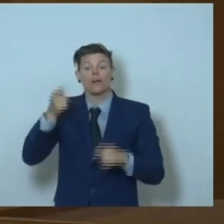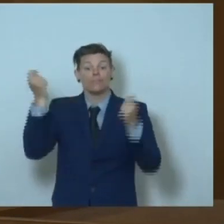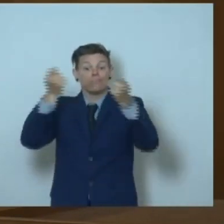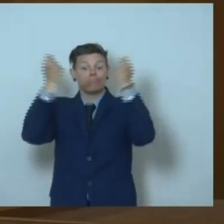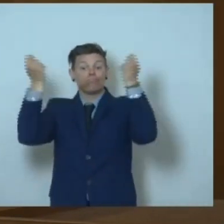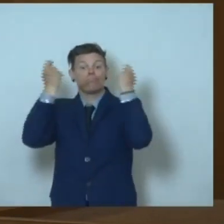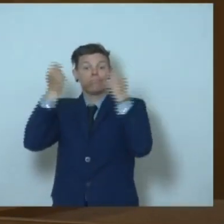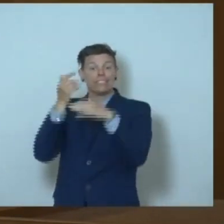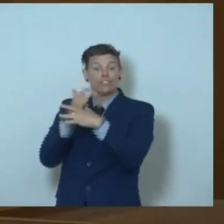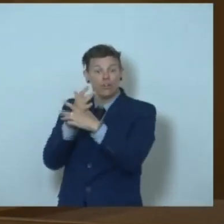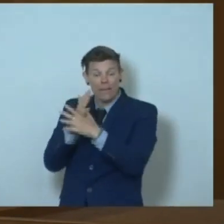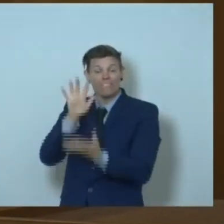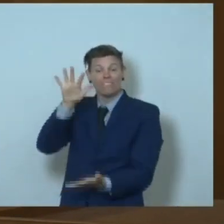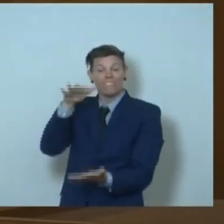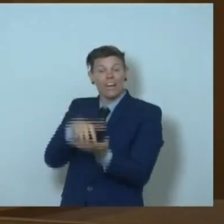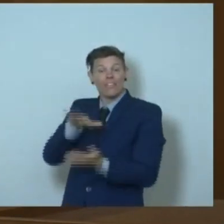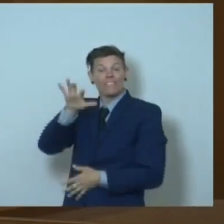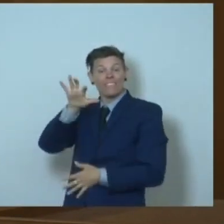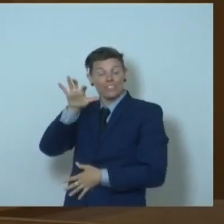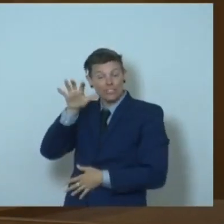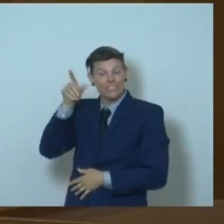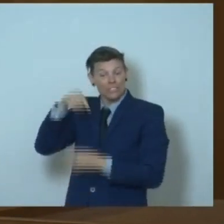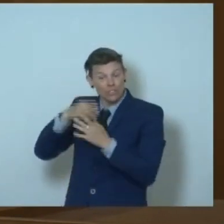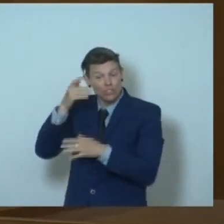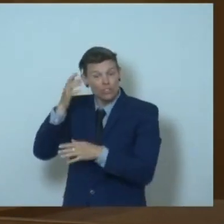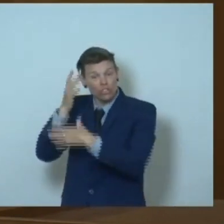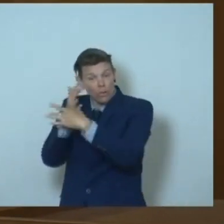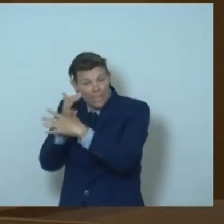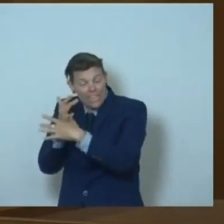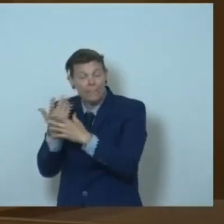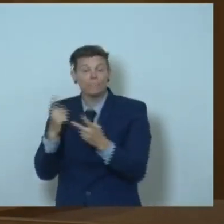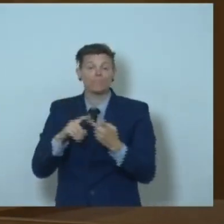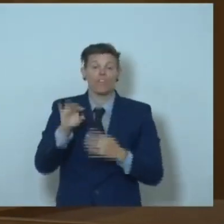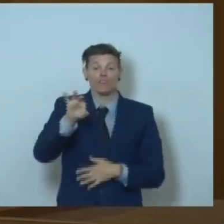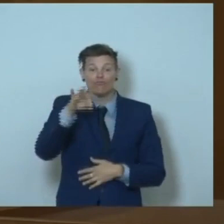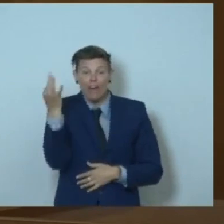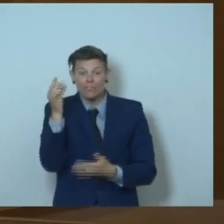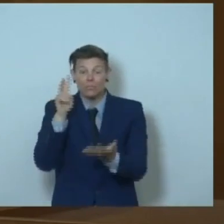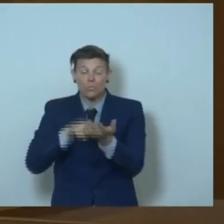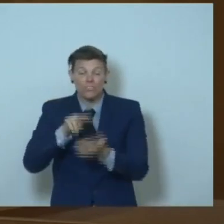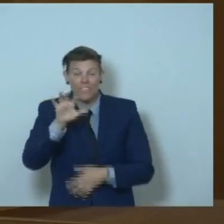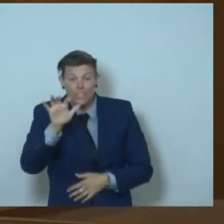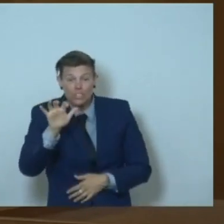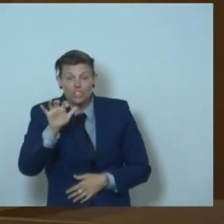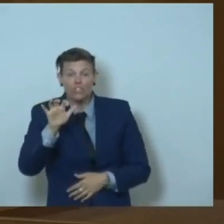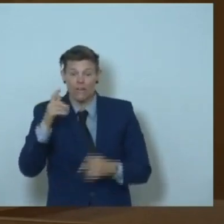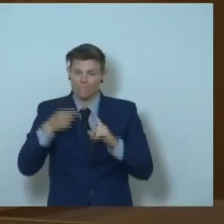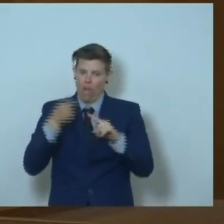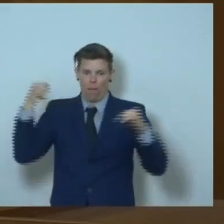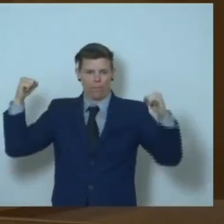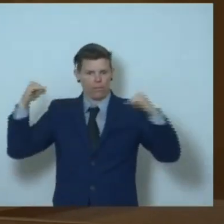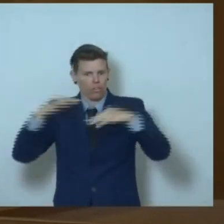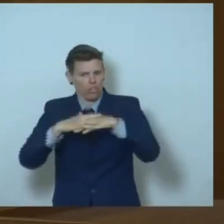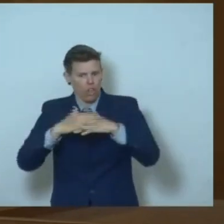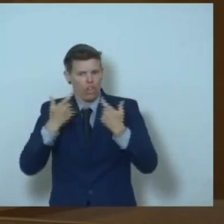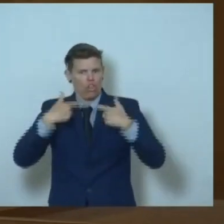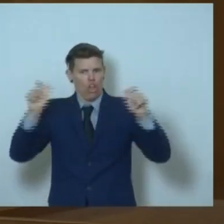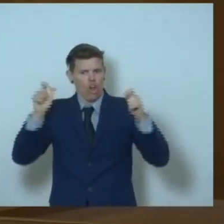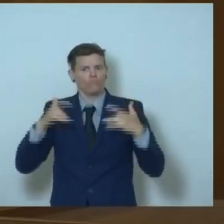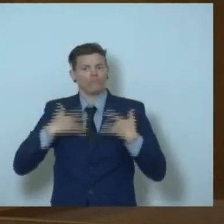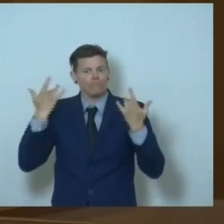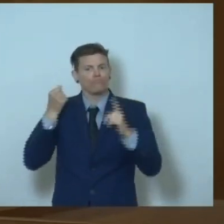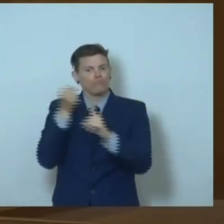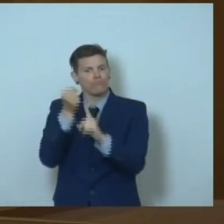people infected. Mulhouse, France, 2,500 from a large gathering event. A ski resort